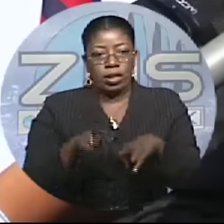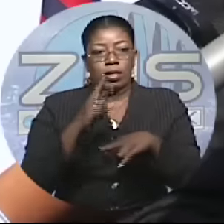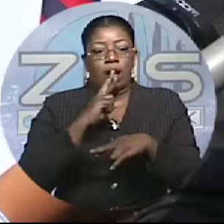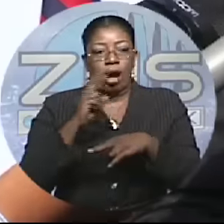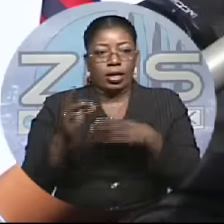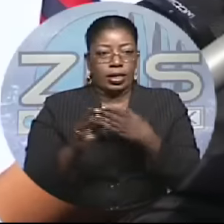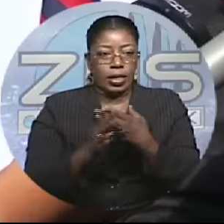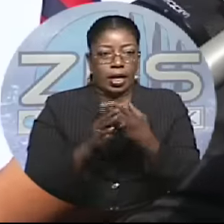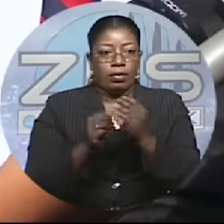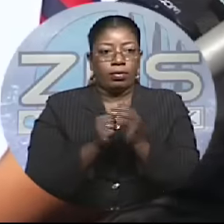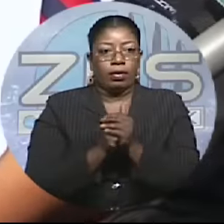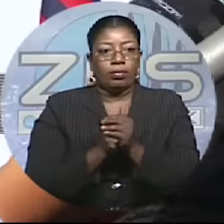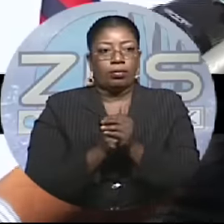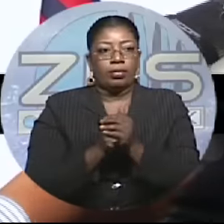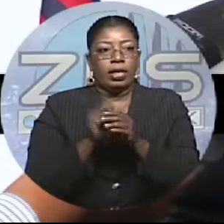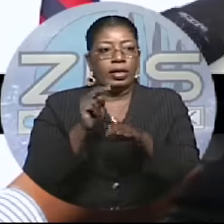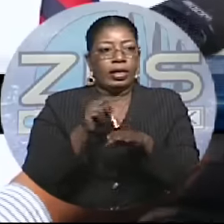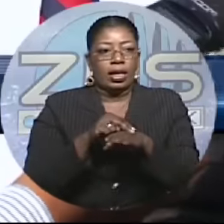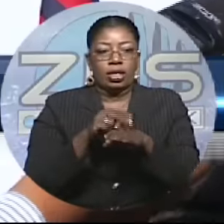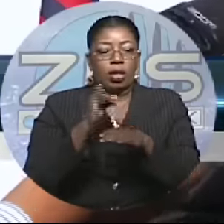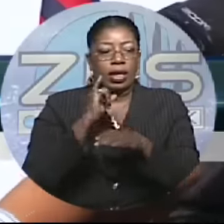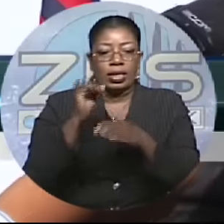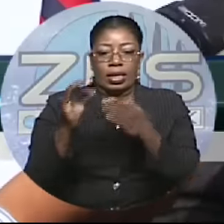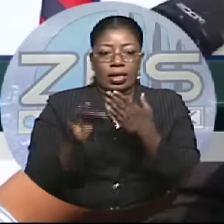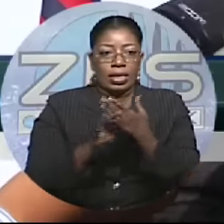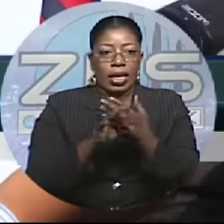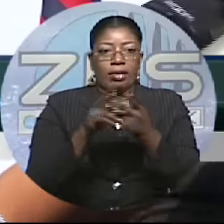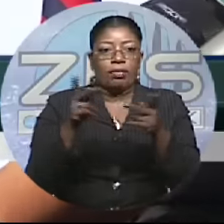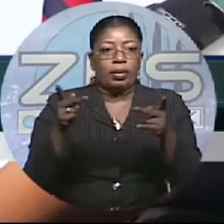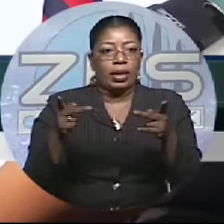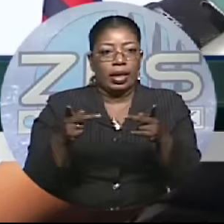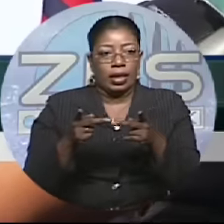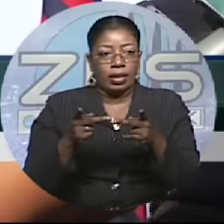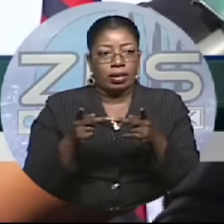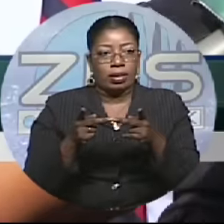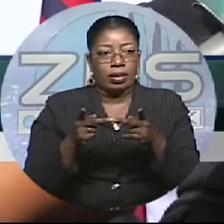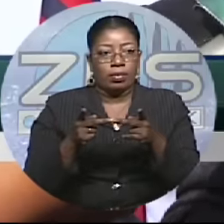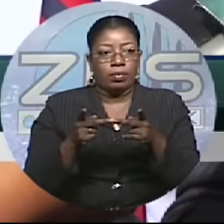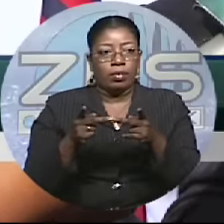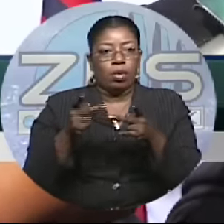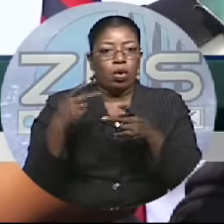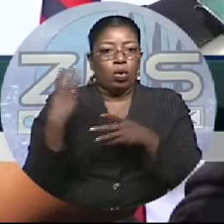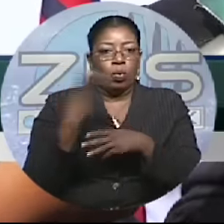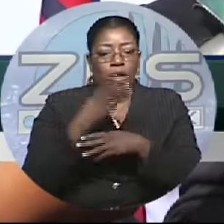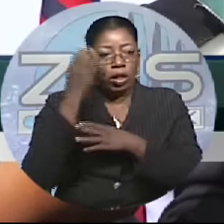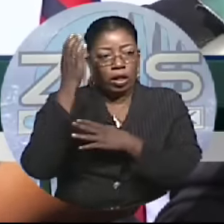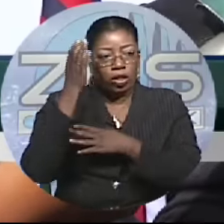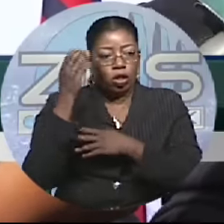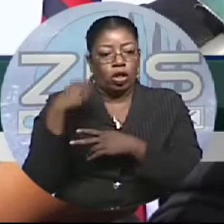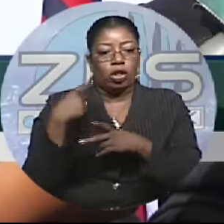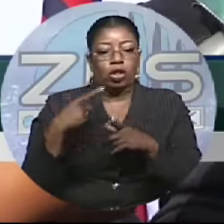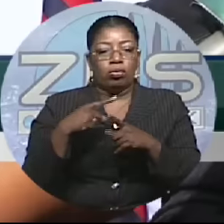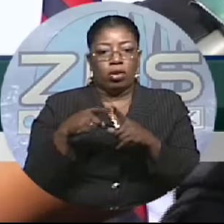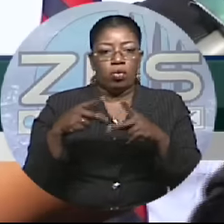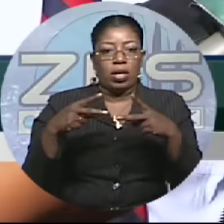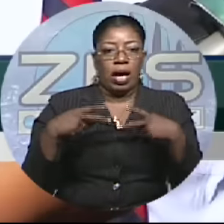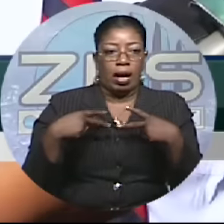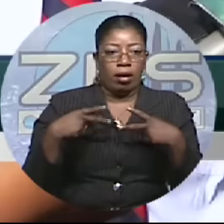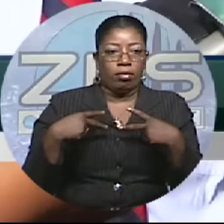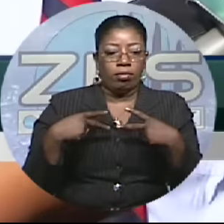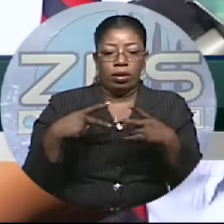safe. Nassau is a safe place. We are always concerned when we have these